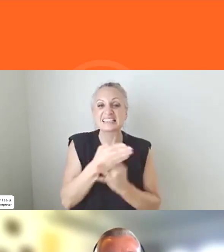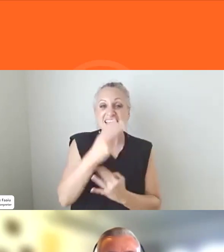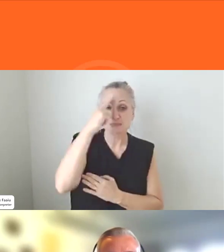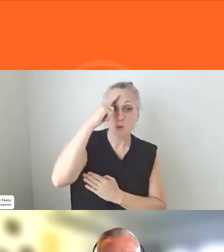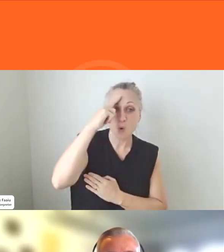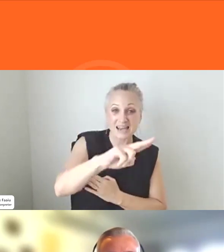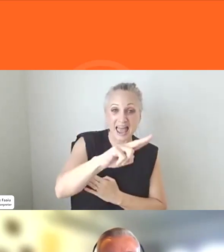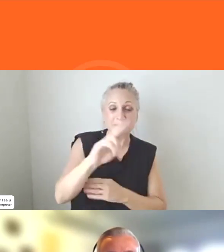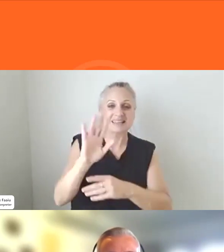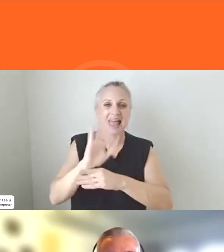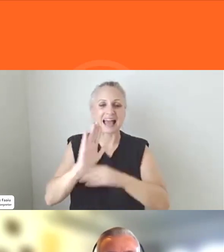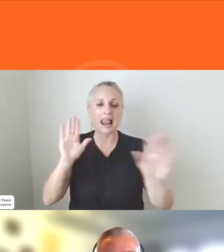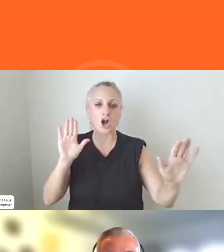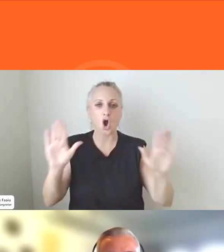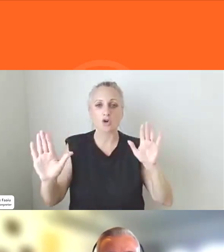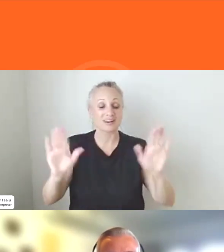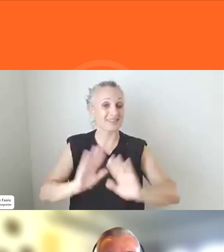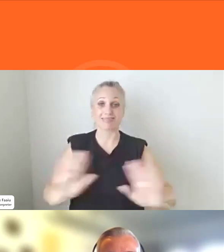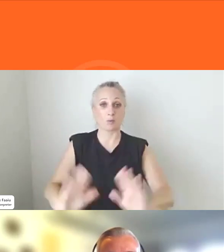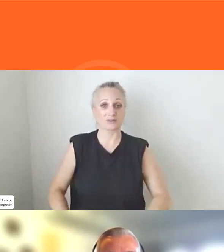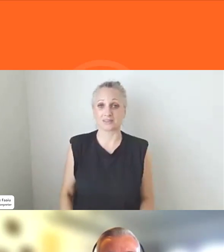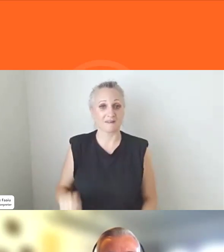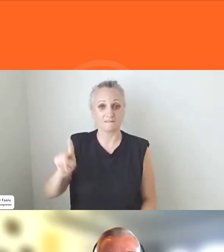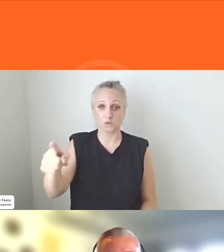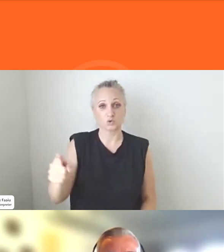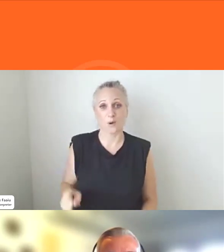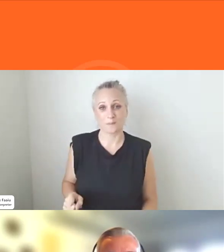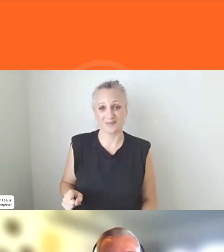that was it. Out of my whole software development